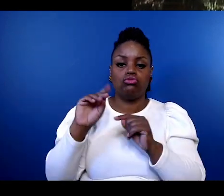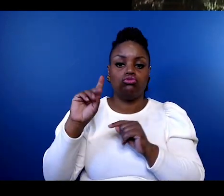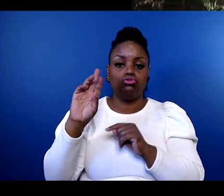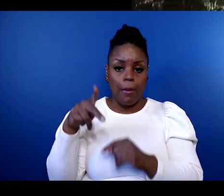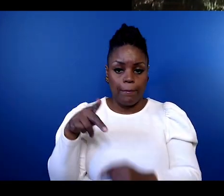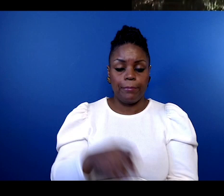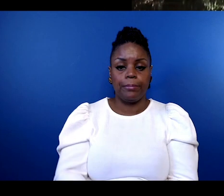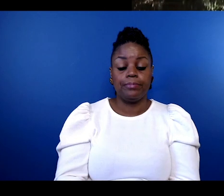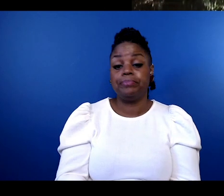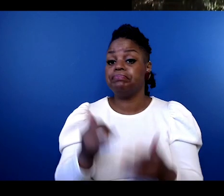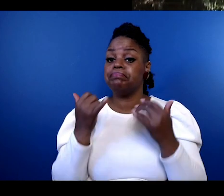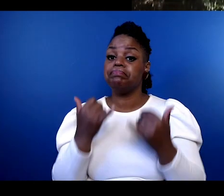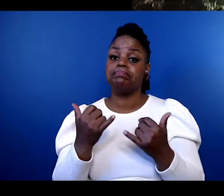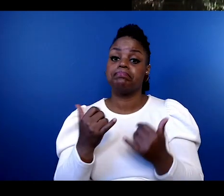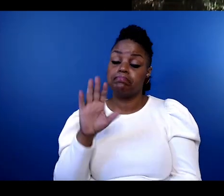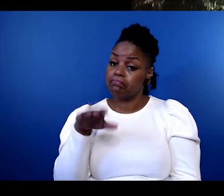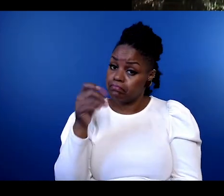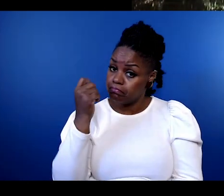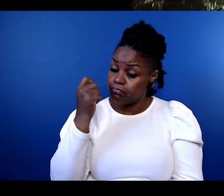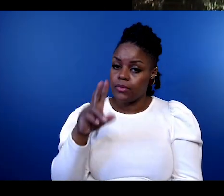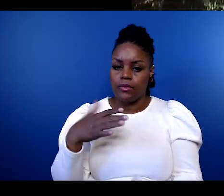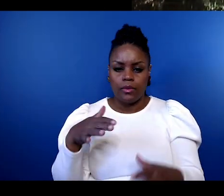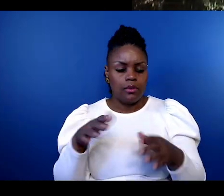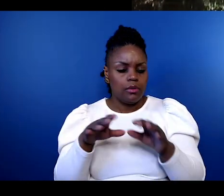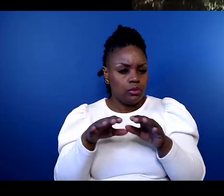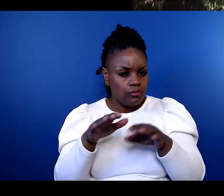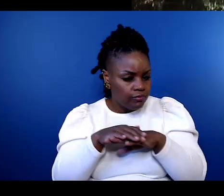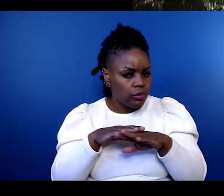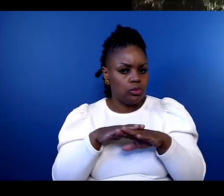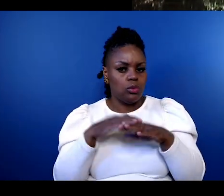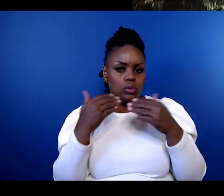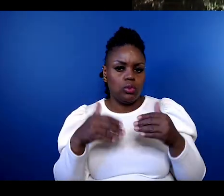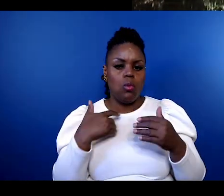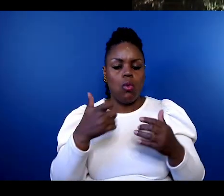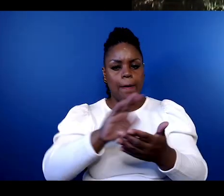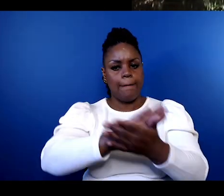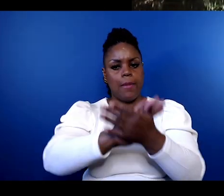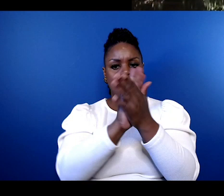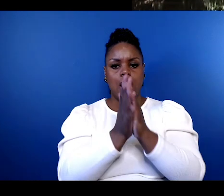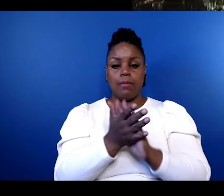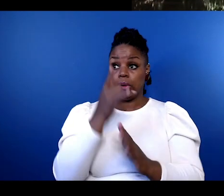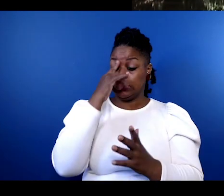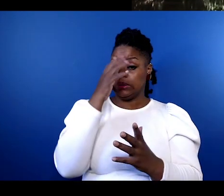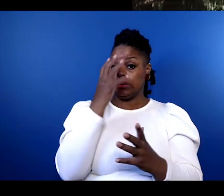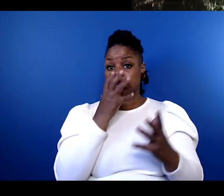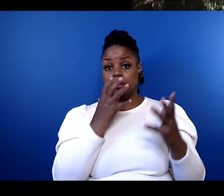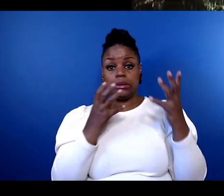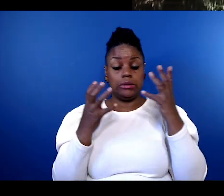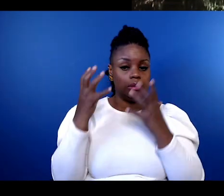we arch. We want to move very slowly here, or you can get dizzy. Exhale as you curve to the